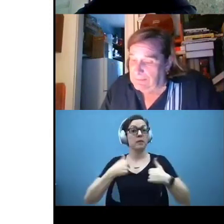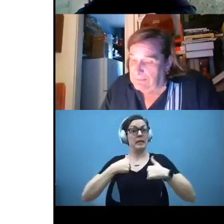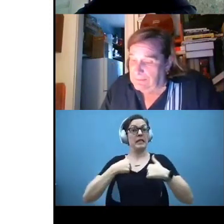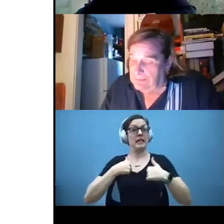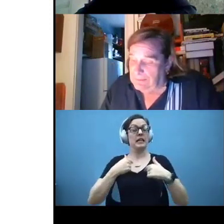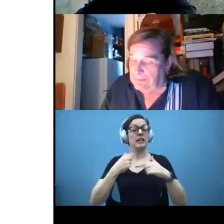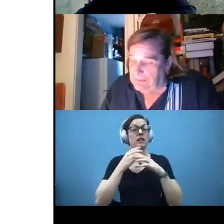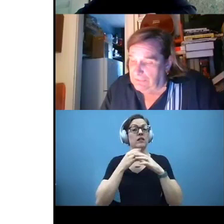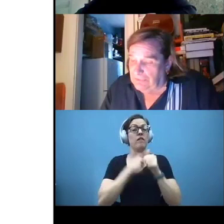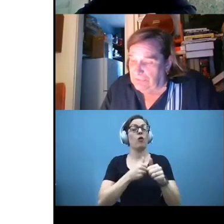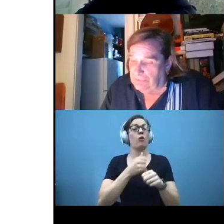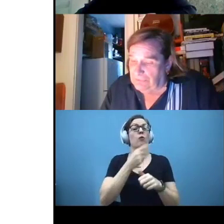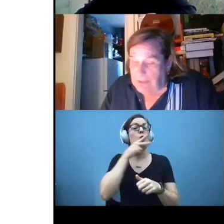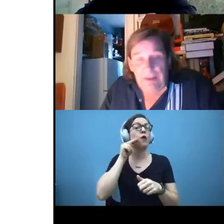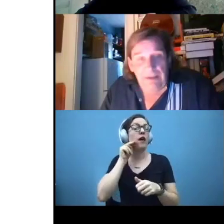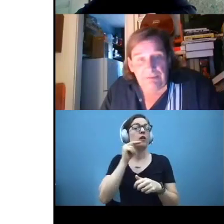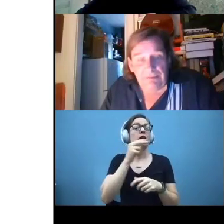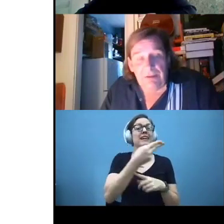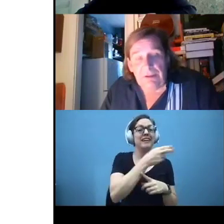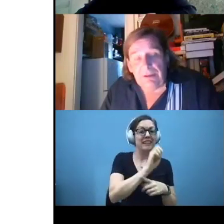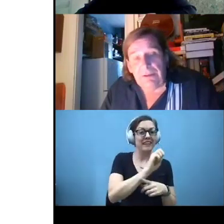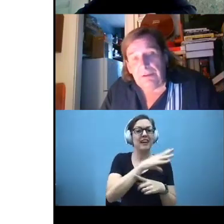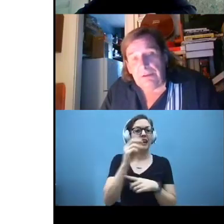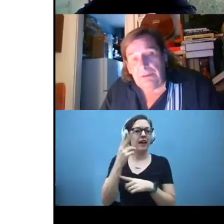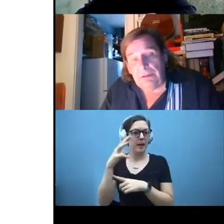And in addition to today's